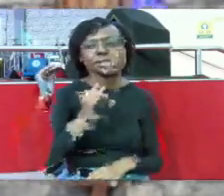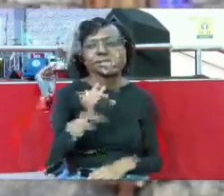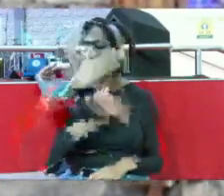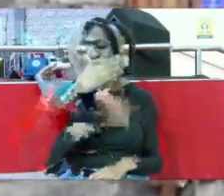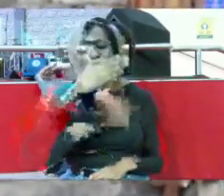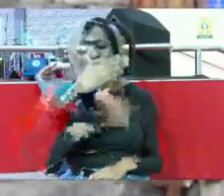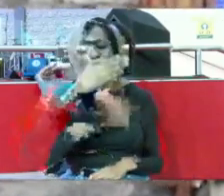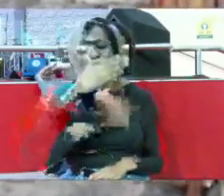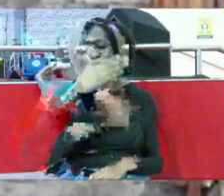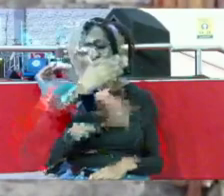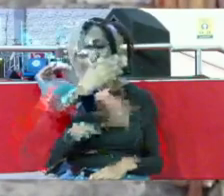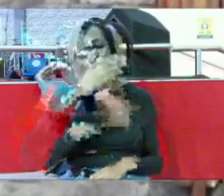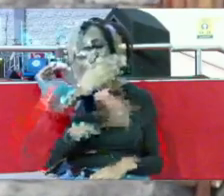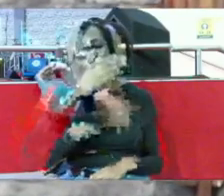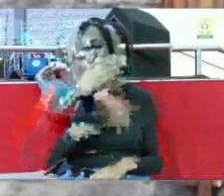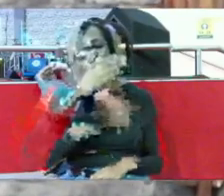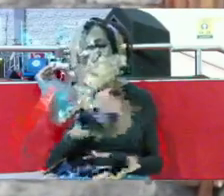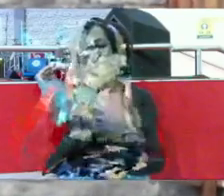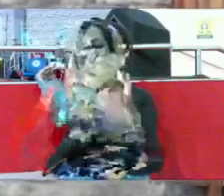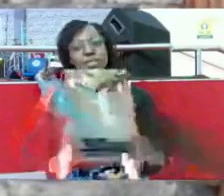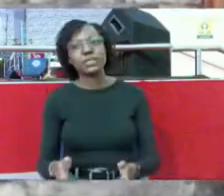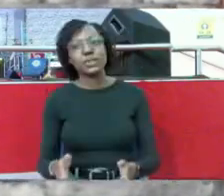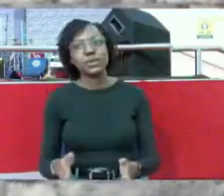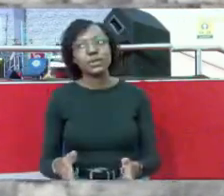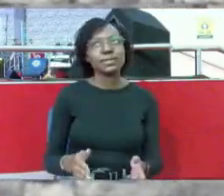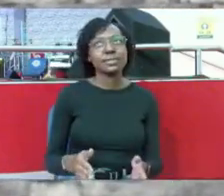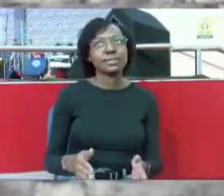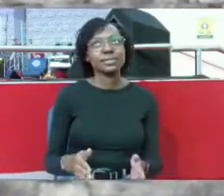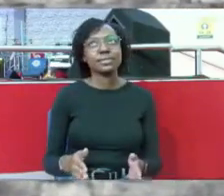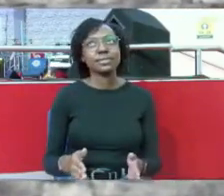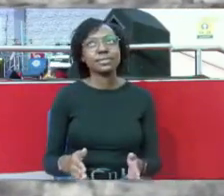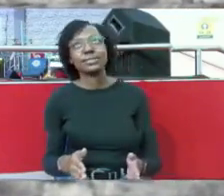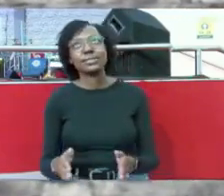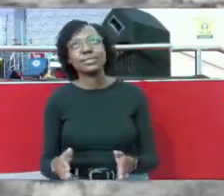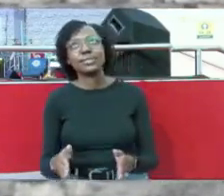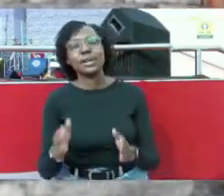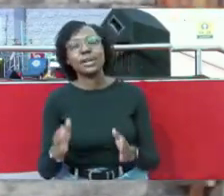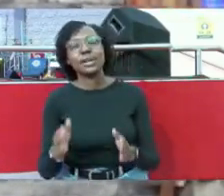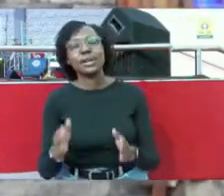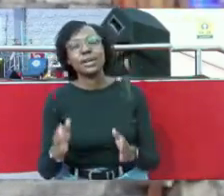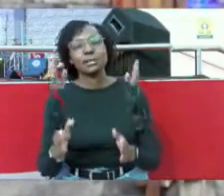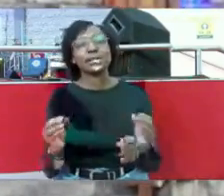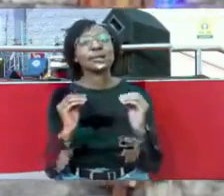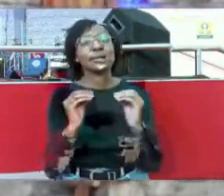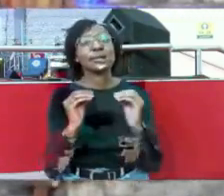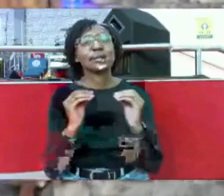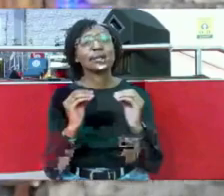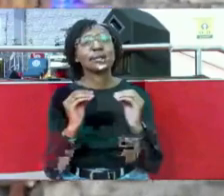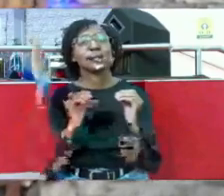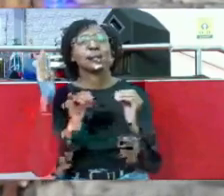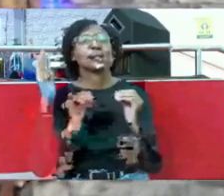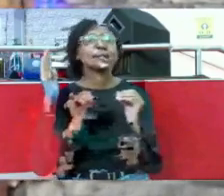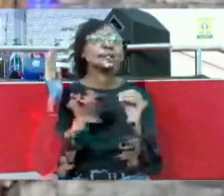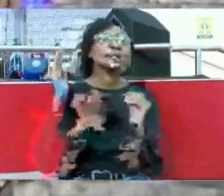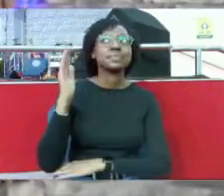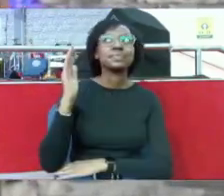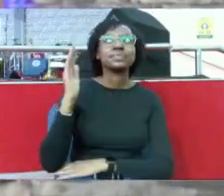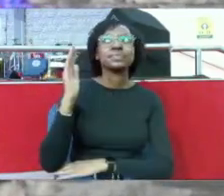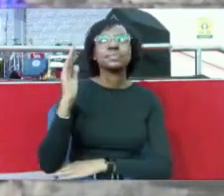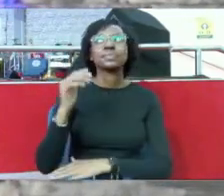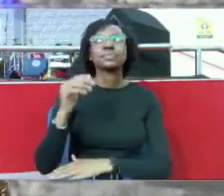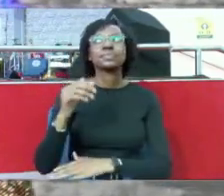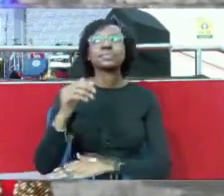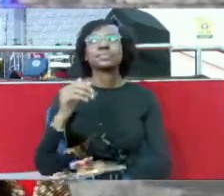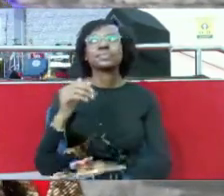personal encounter with God. Uwepo wa Bwana inamaanisha kwamba tumekuwa na wakati wa karibu